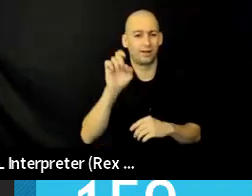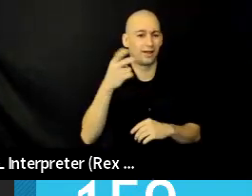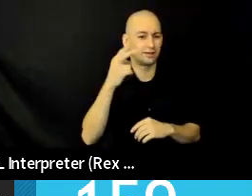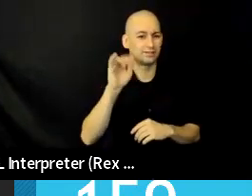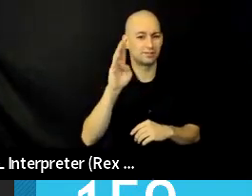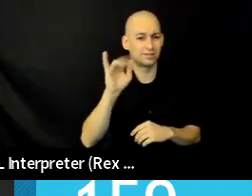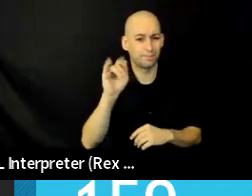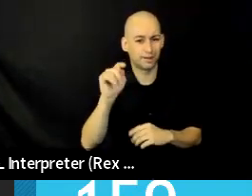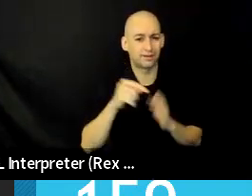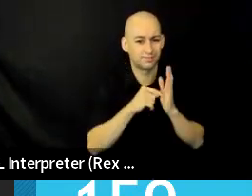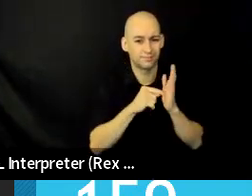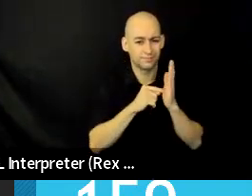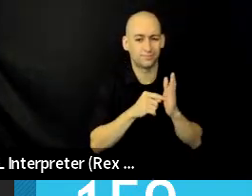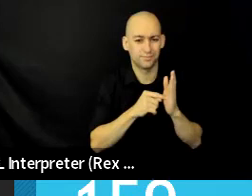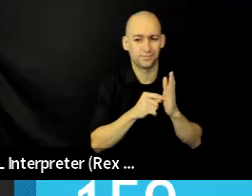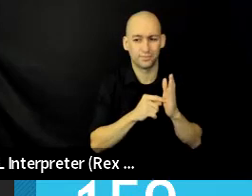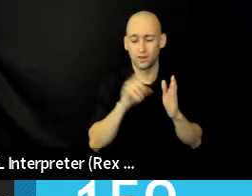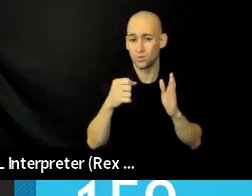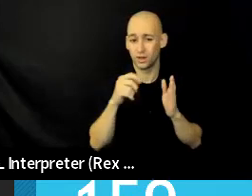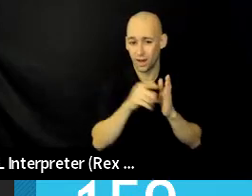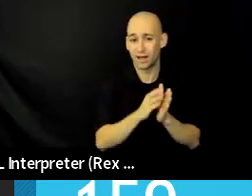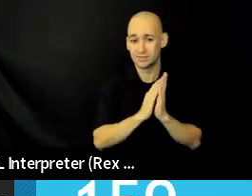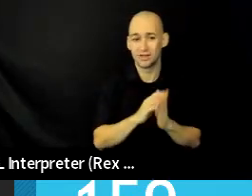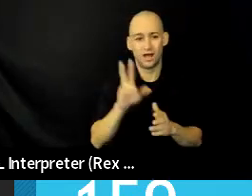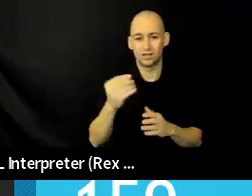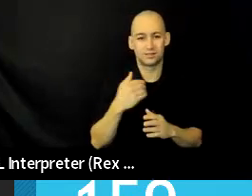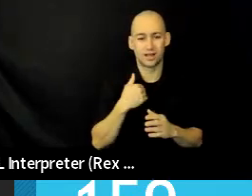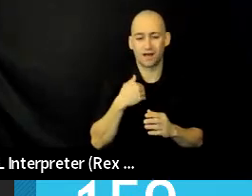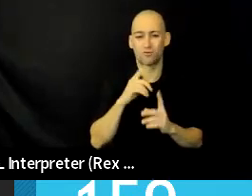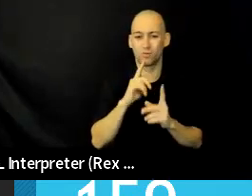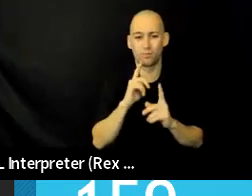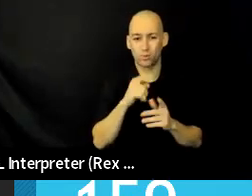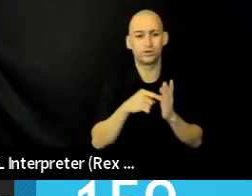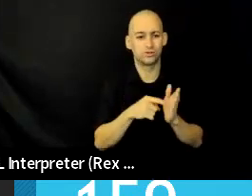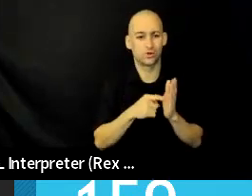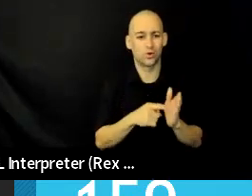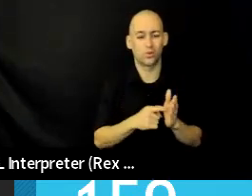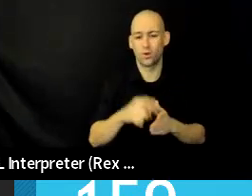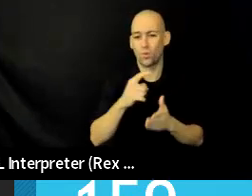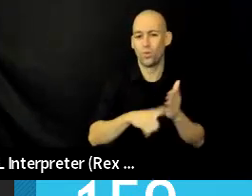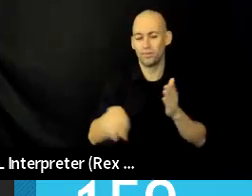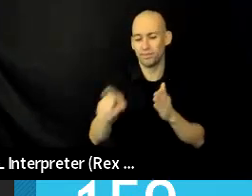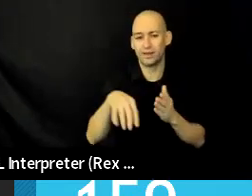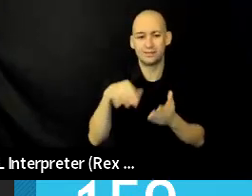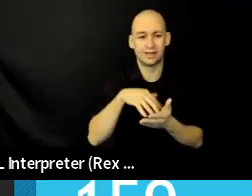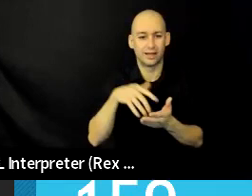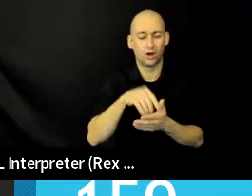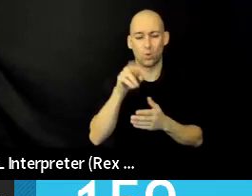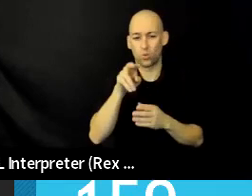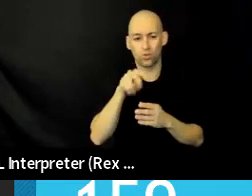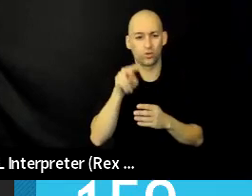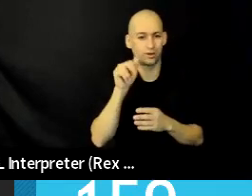You can ask, they don't have any reports that show what they studied or looked at for any